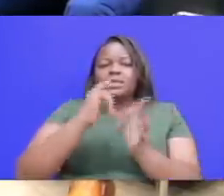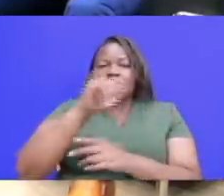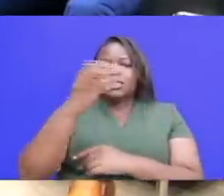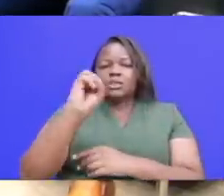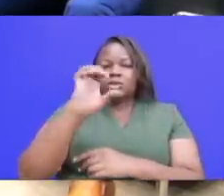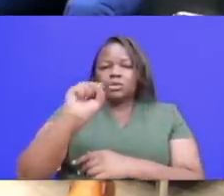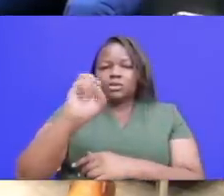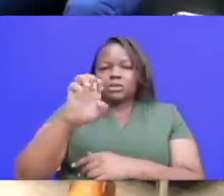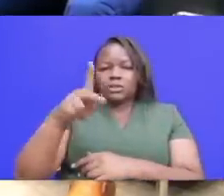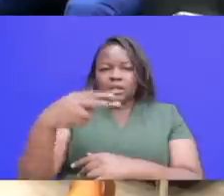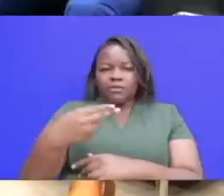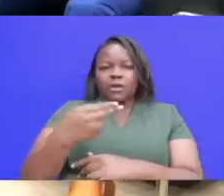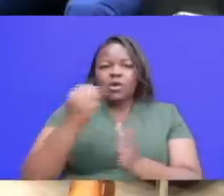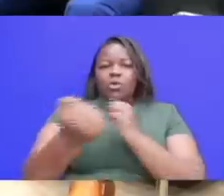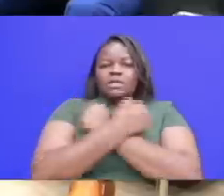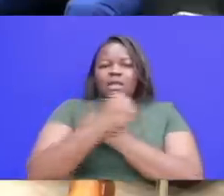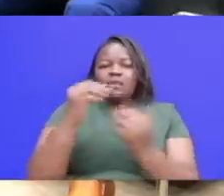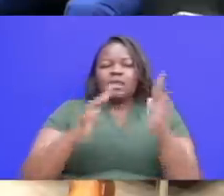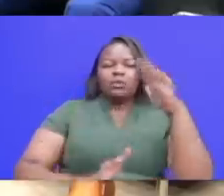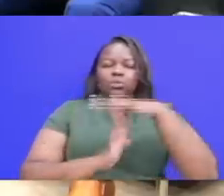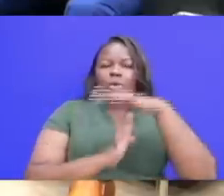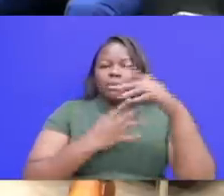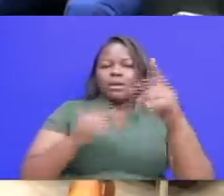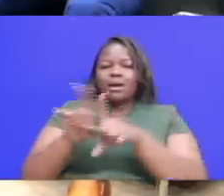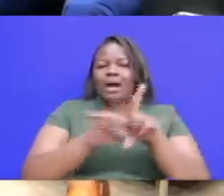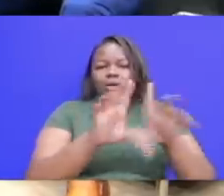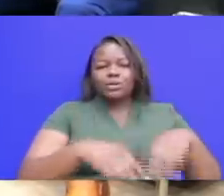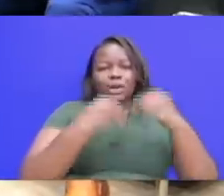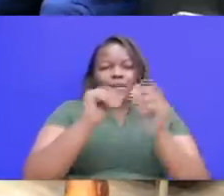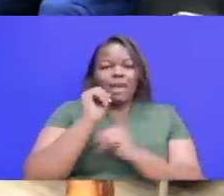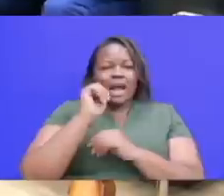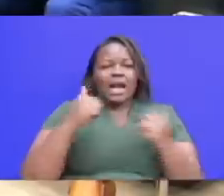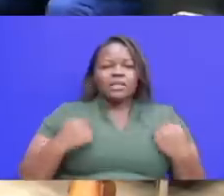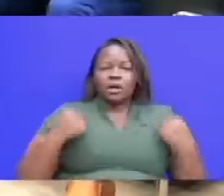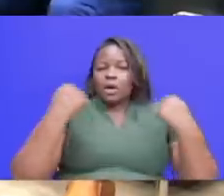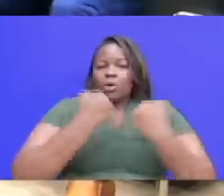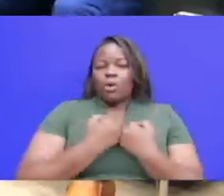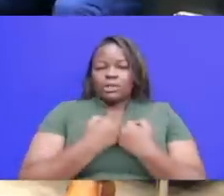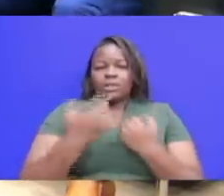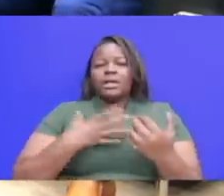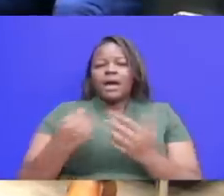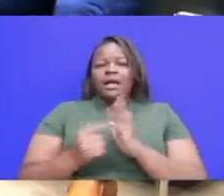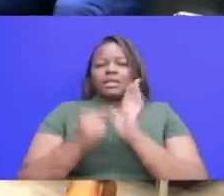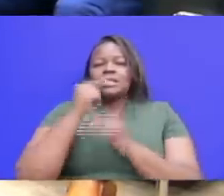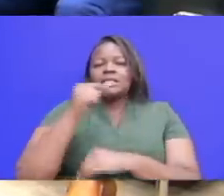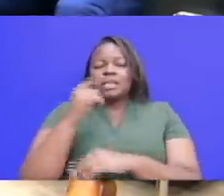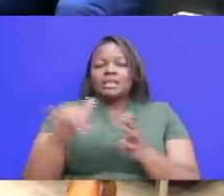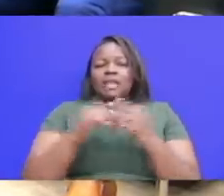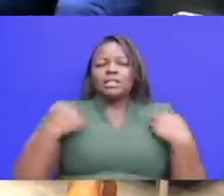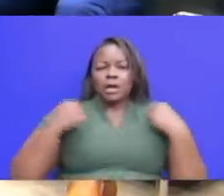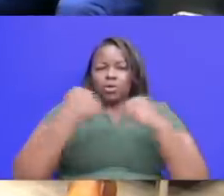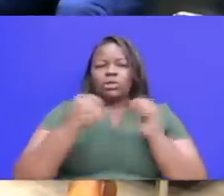who was loved the most. Eh? Mm, favored. He was also given a very nice coat. In fact, it said that that coat